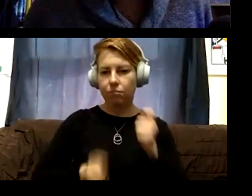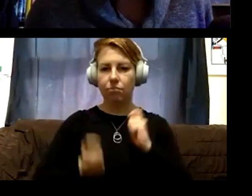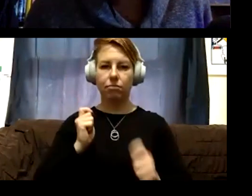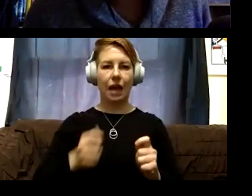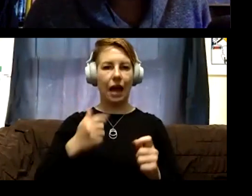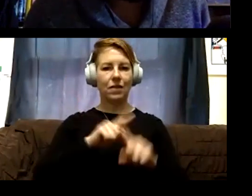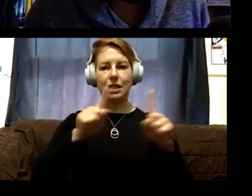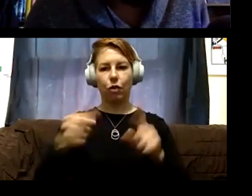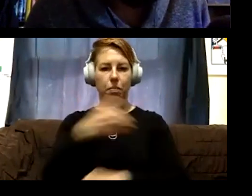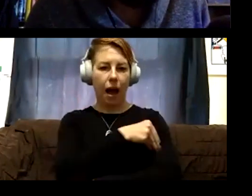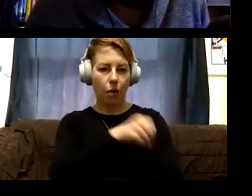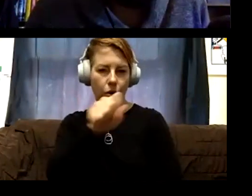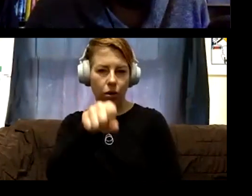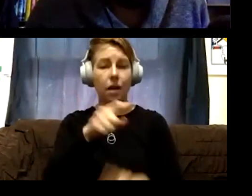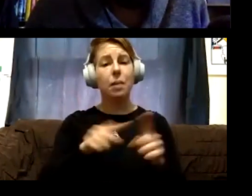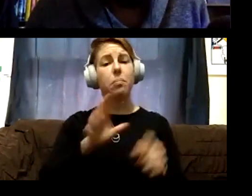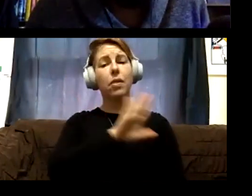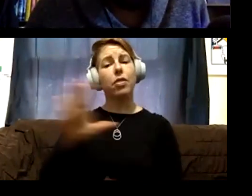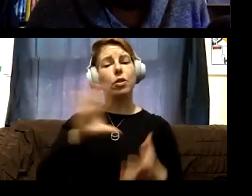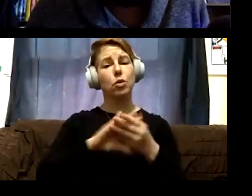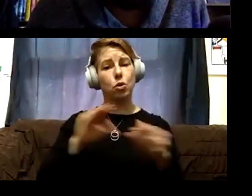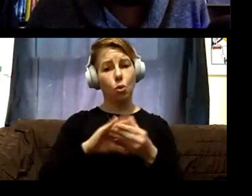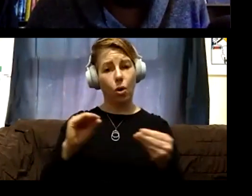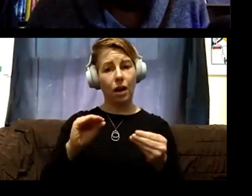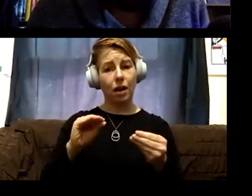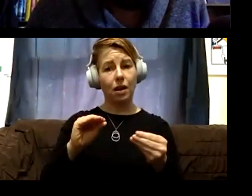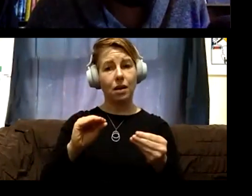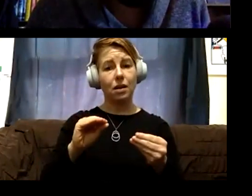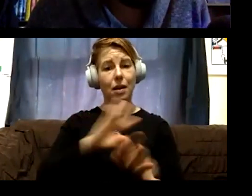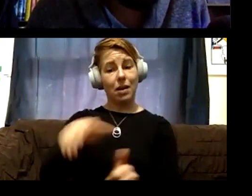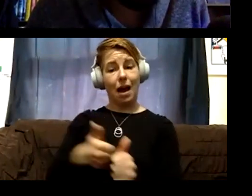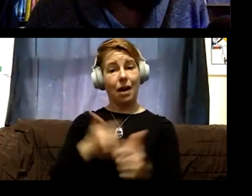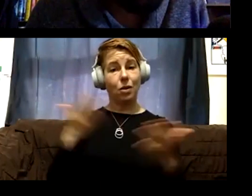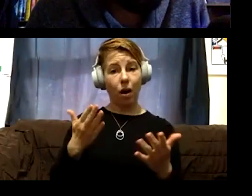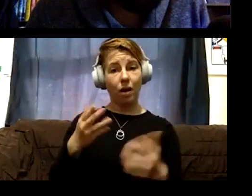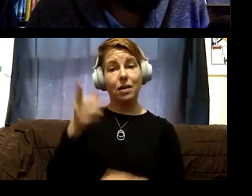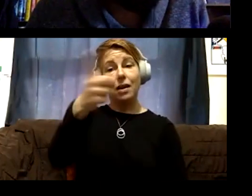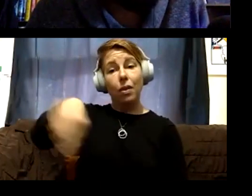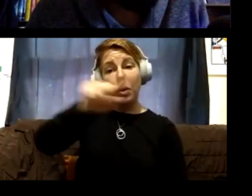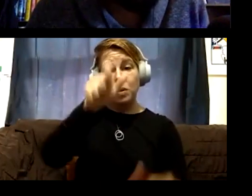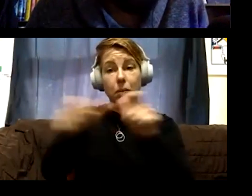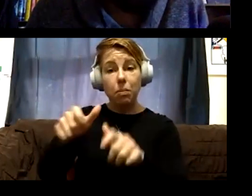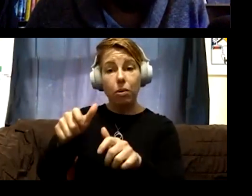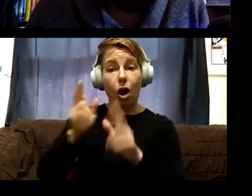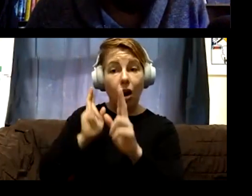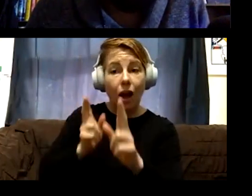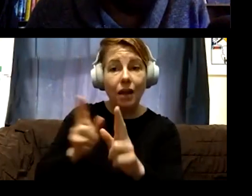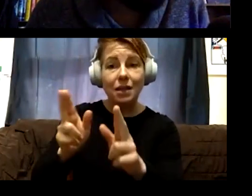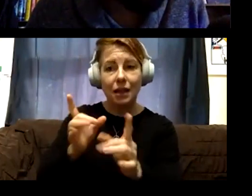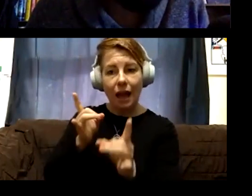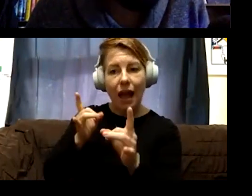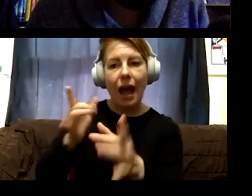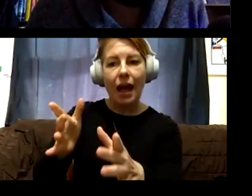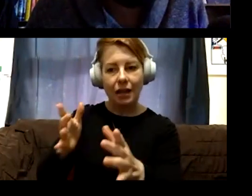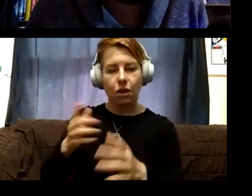their story is also the story of a people hunted, hated, and feared for what they cannot change. A metaphor,